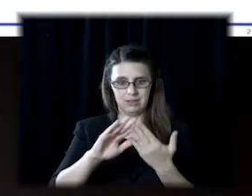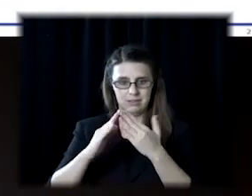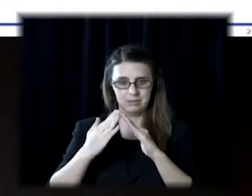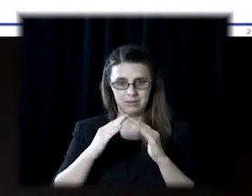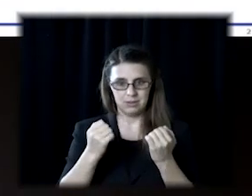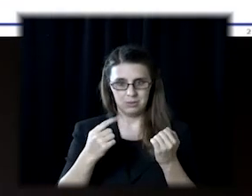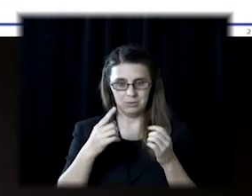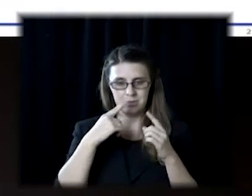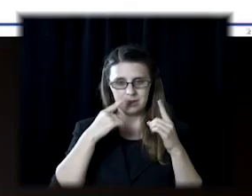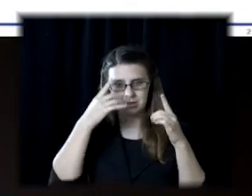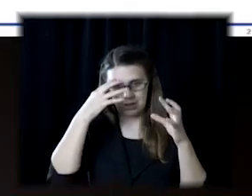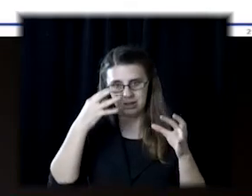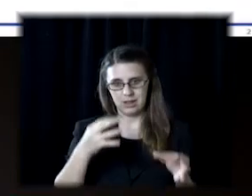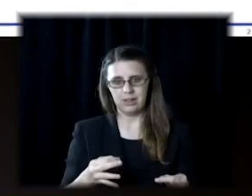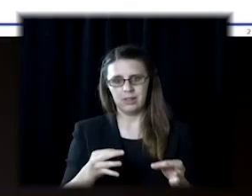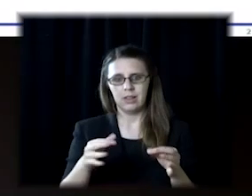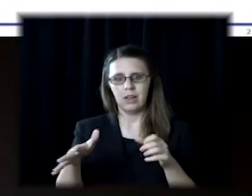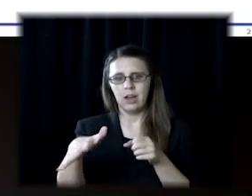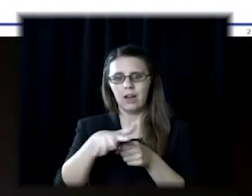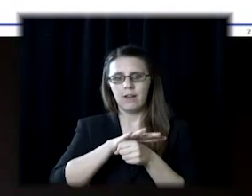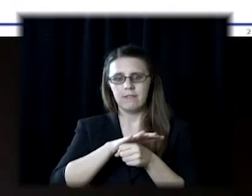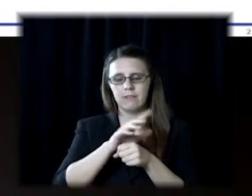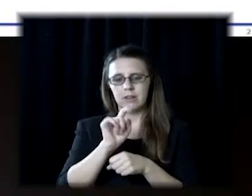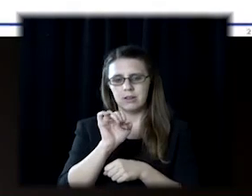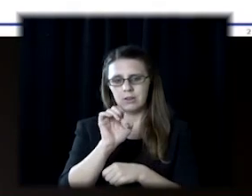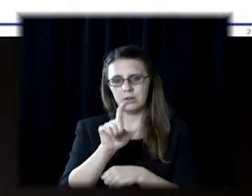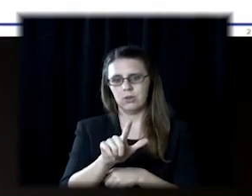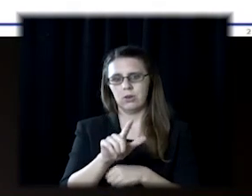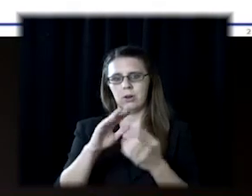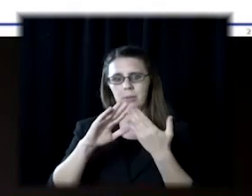territorial instrumentalities under PROMESA